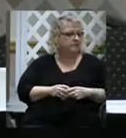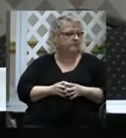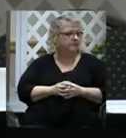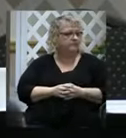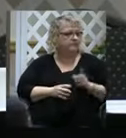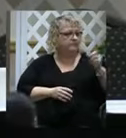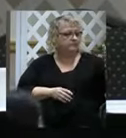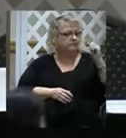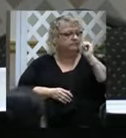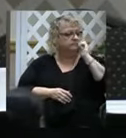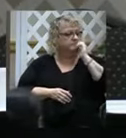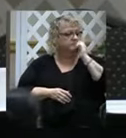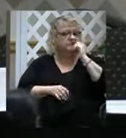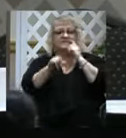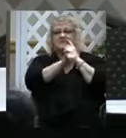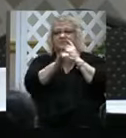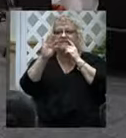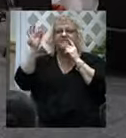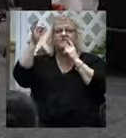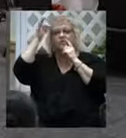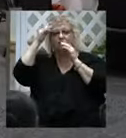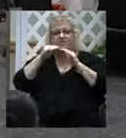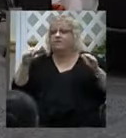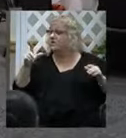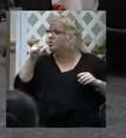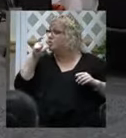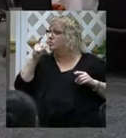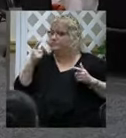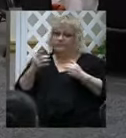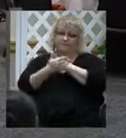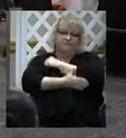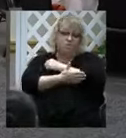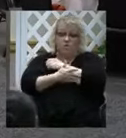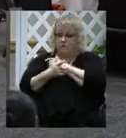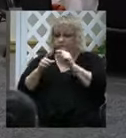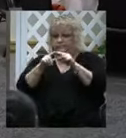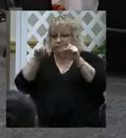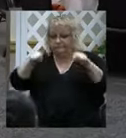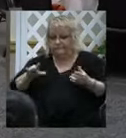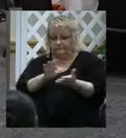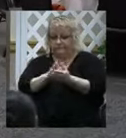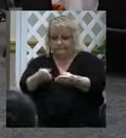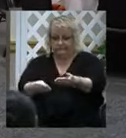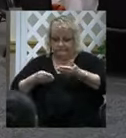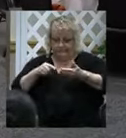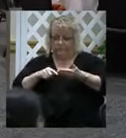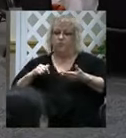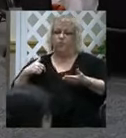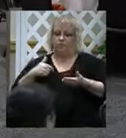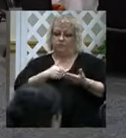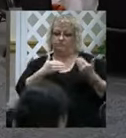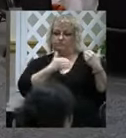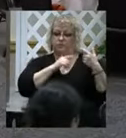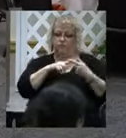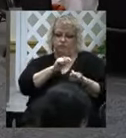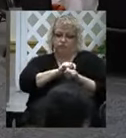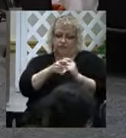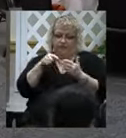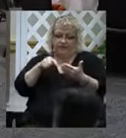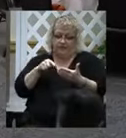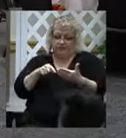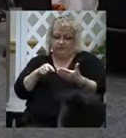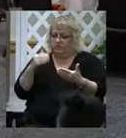And just similarly for us, so if anybody presents a foreign language document to us, it's our responsibility to translate it. I